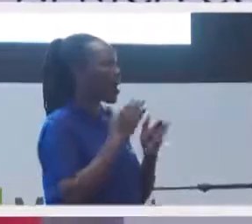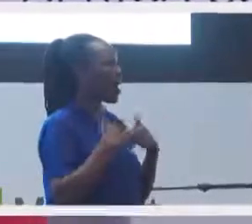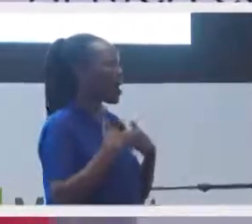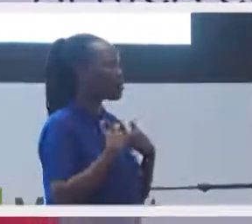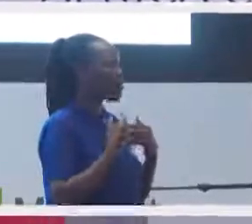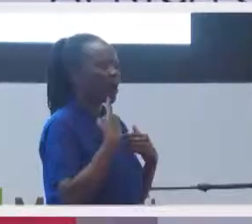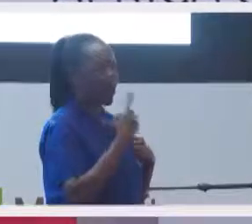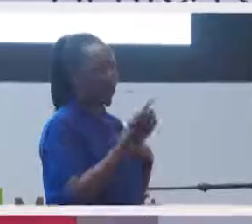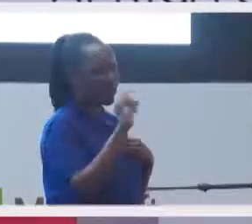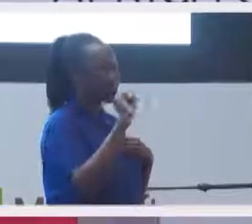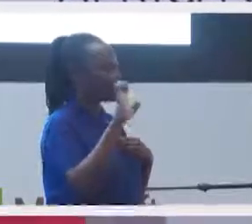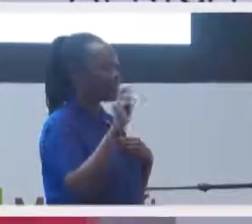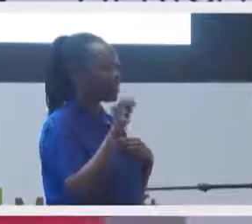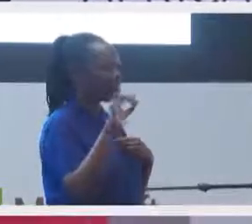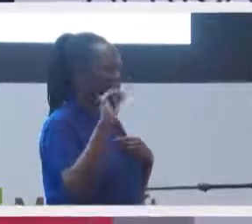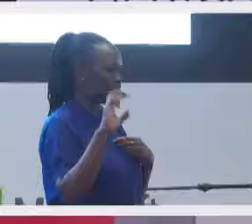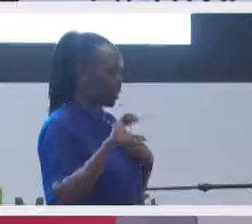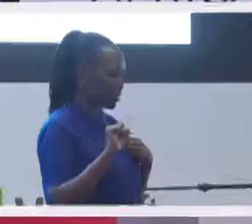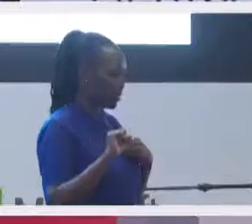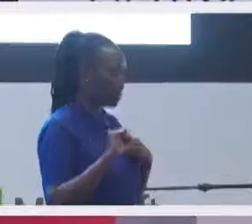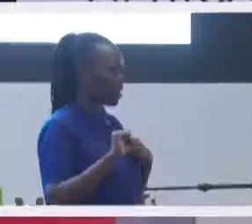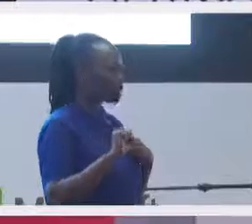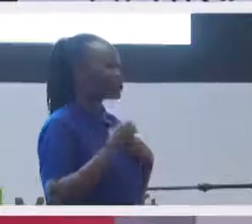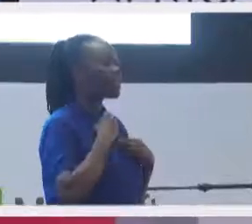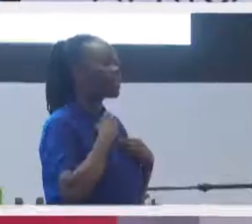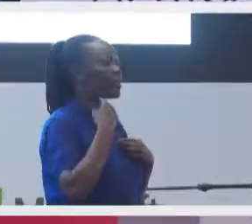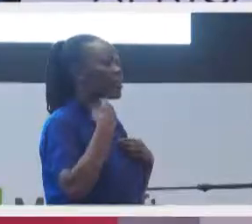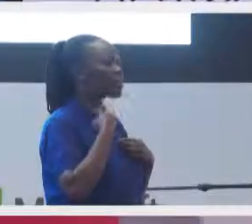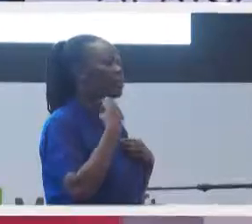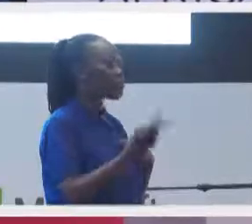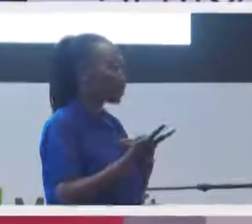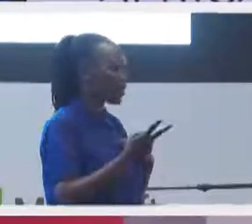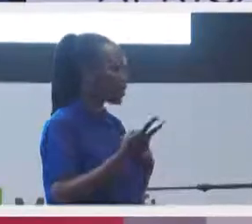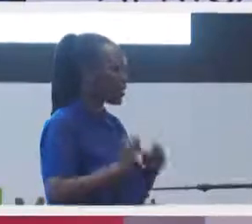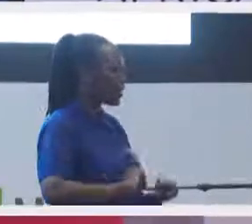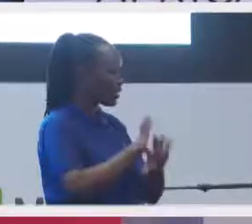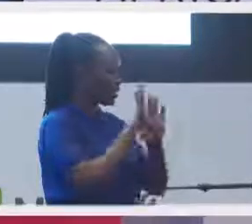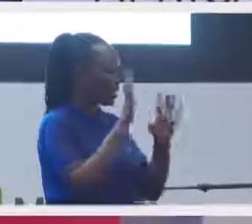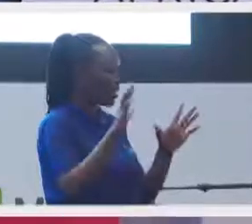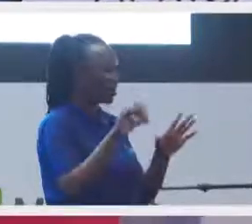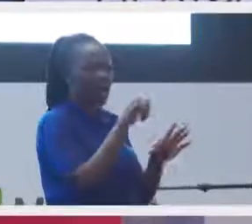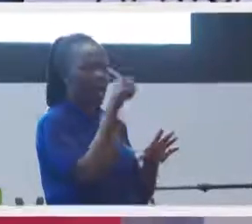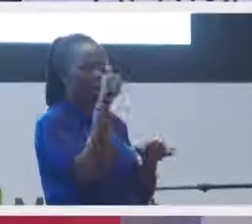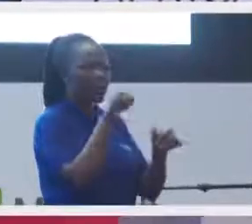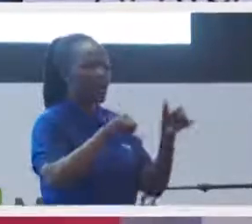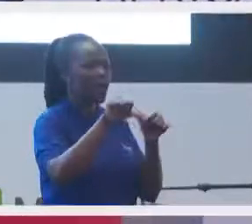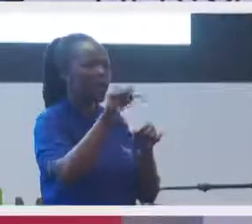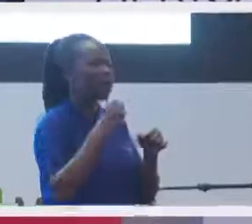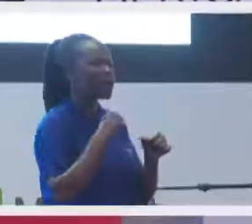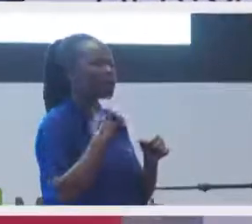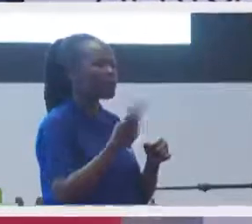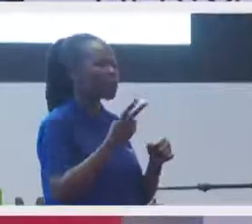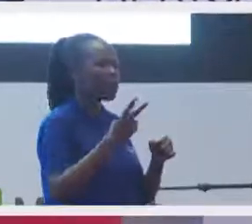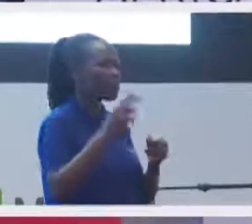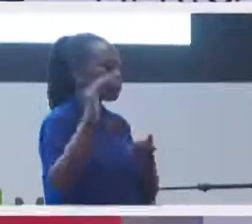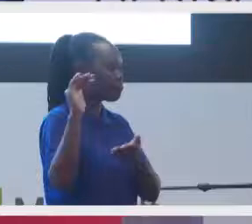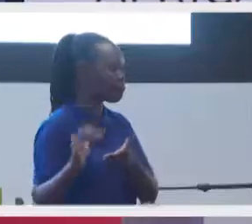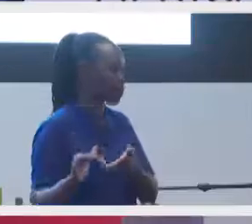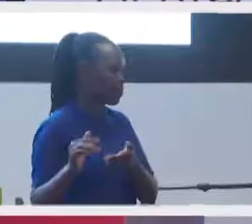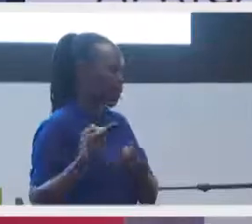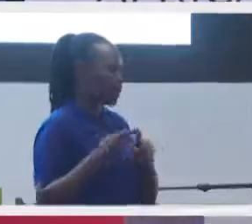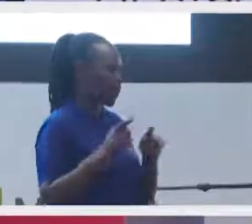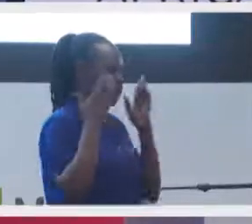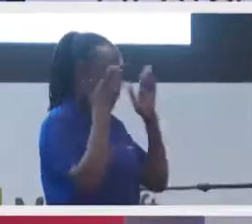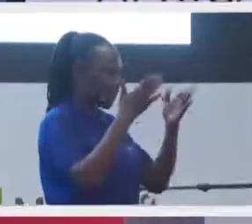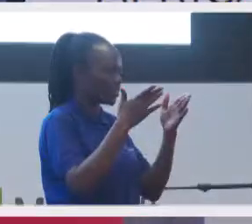to filter the sound and clear and eliminate the noises and make the speech easier to understand.